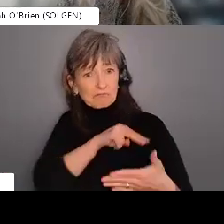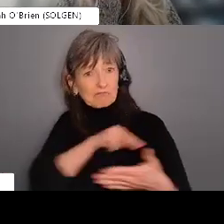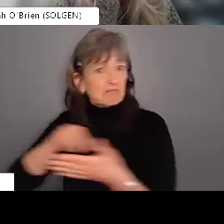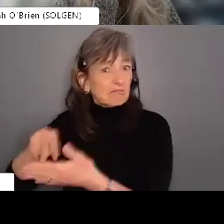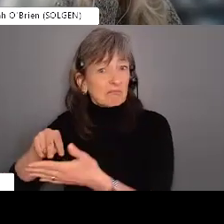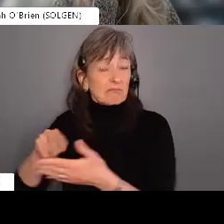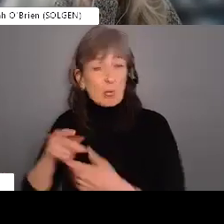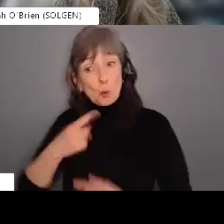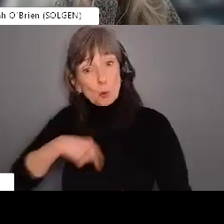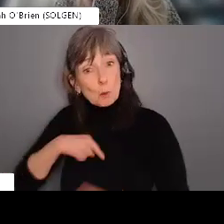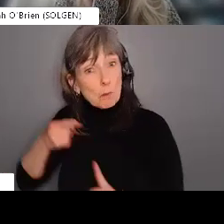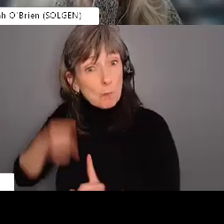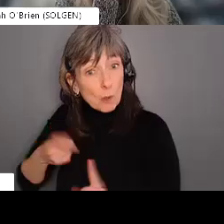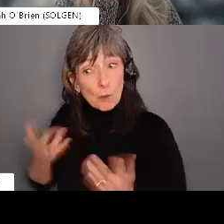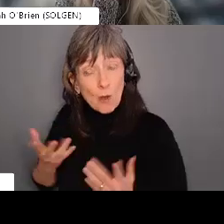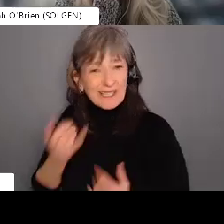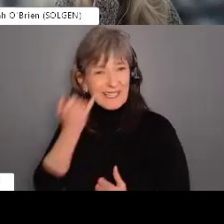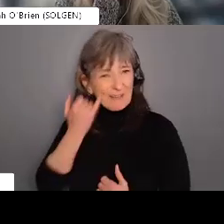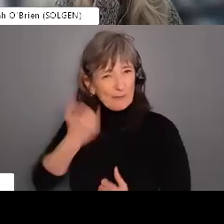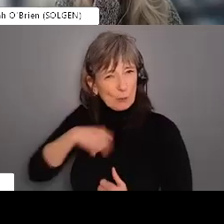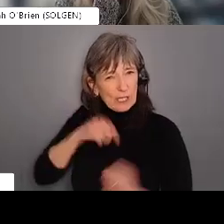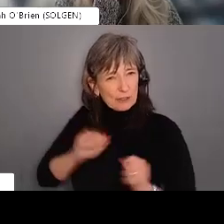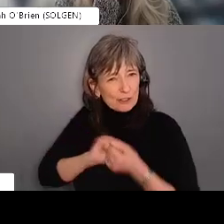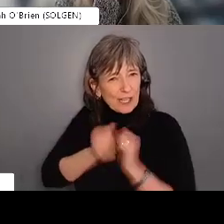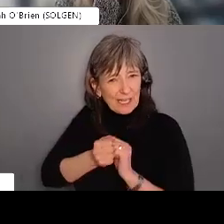possible points for intervention? Also look for